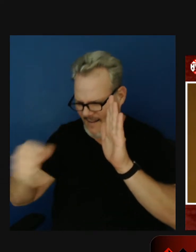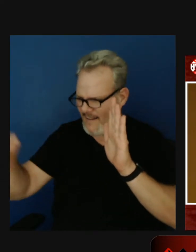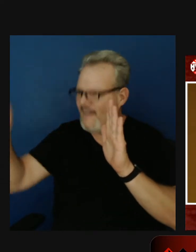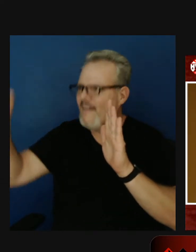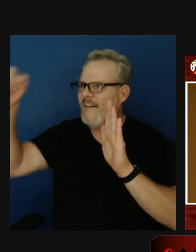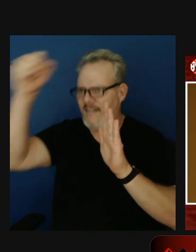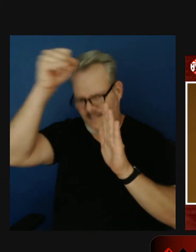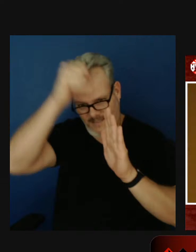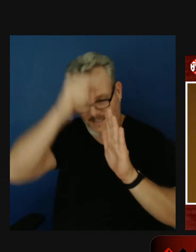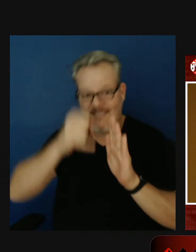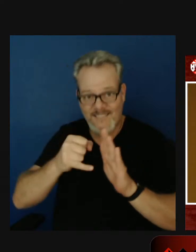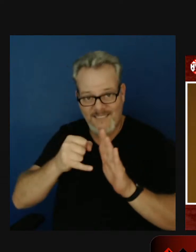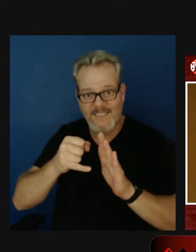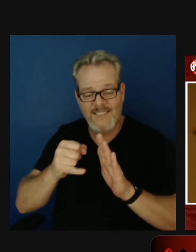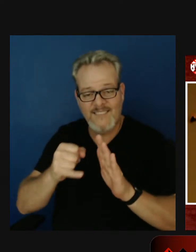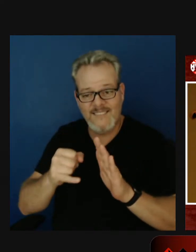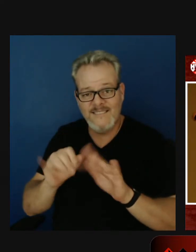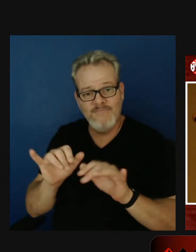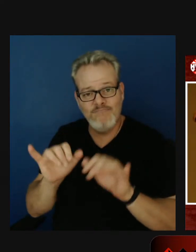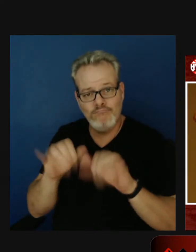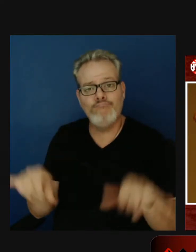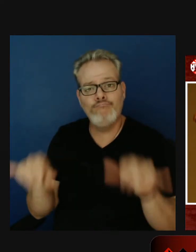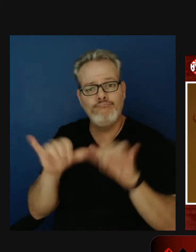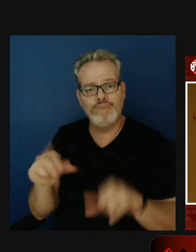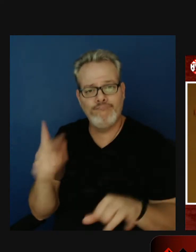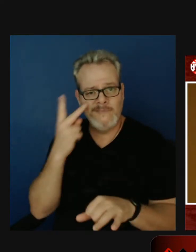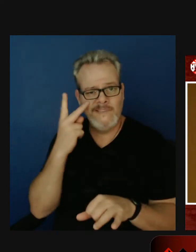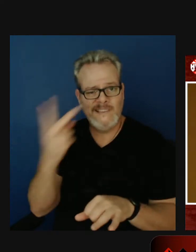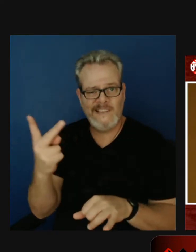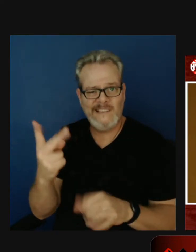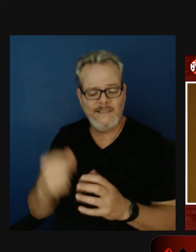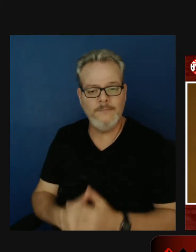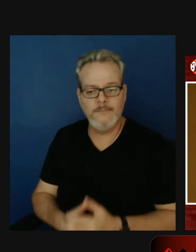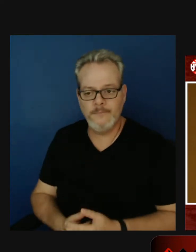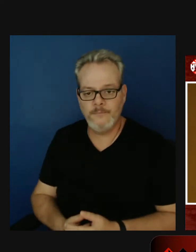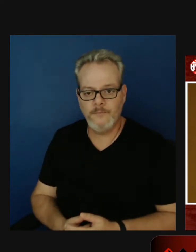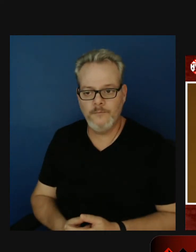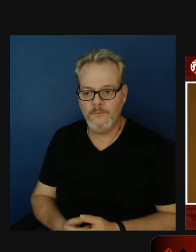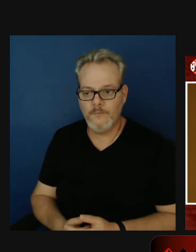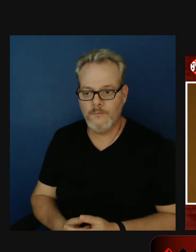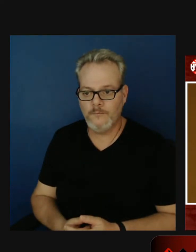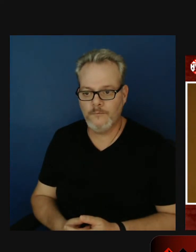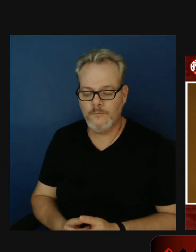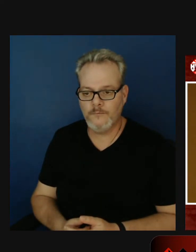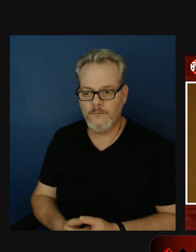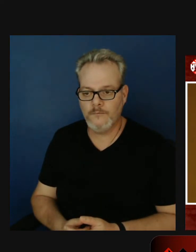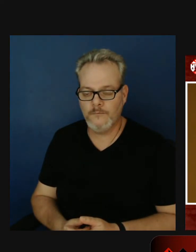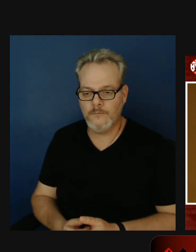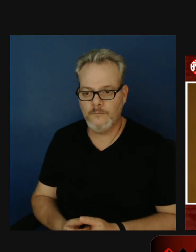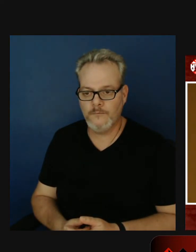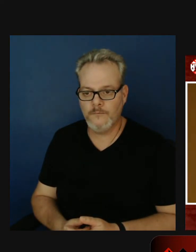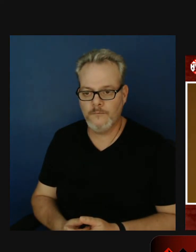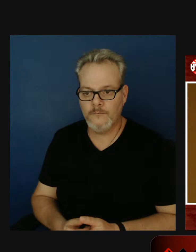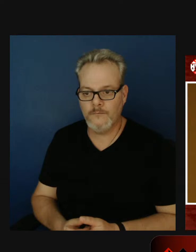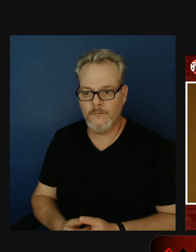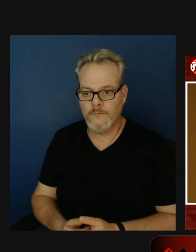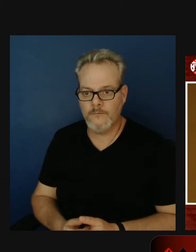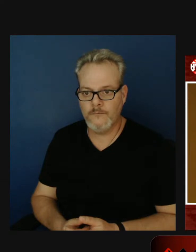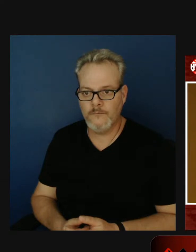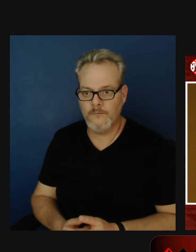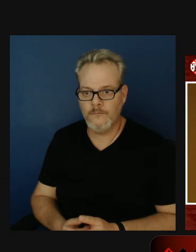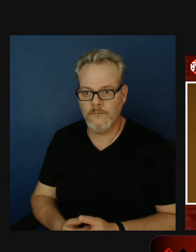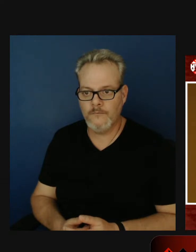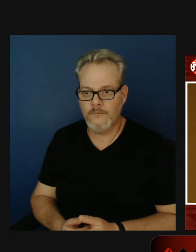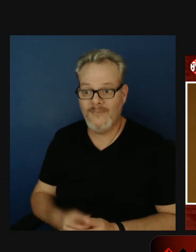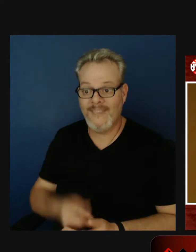just typical things you see on a map. So this is the geologic map, or as they call it, the aerial map. This is